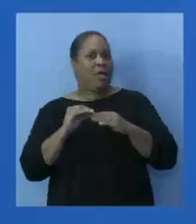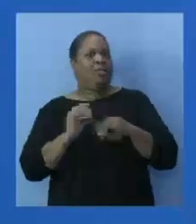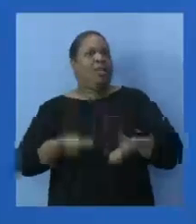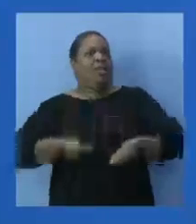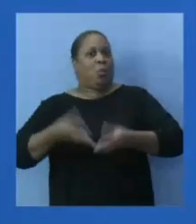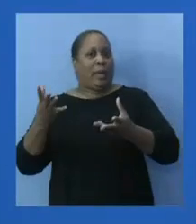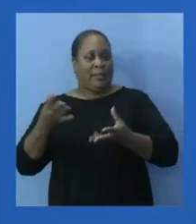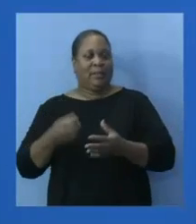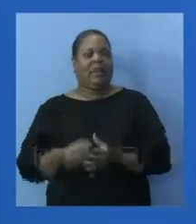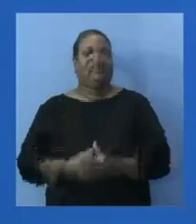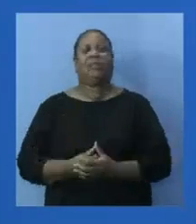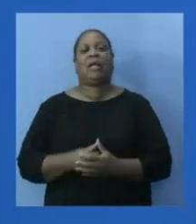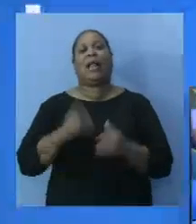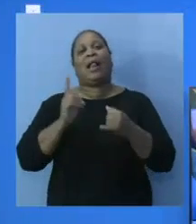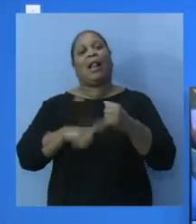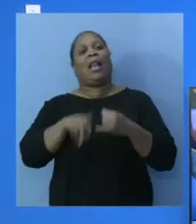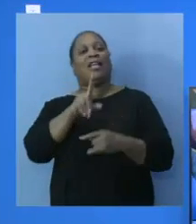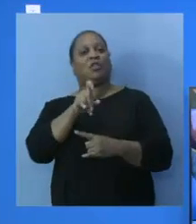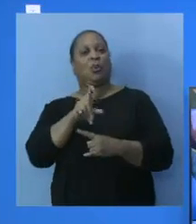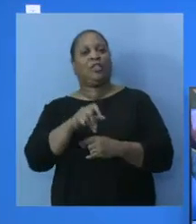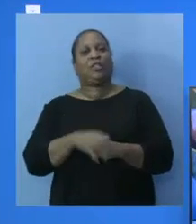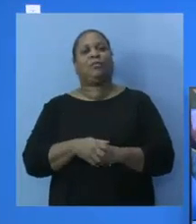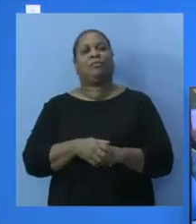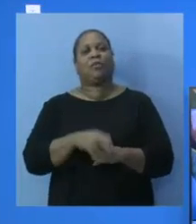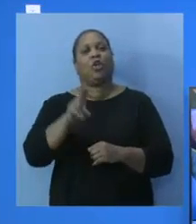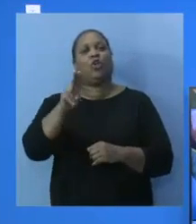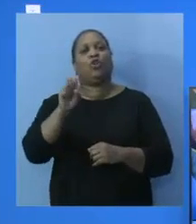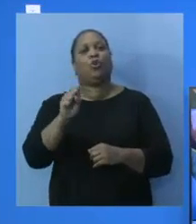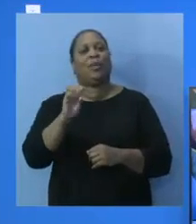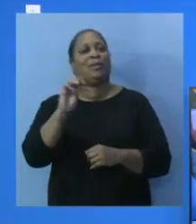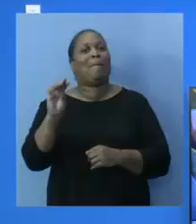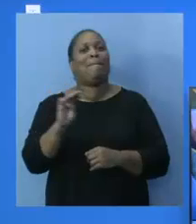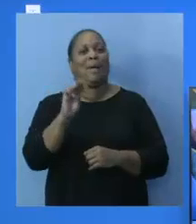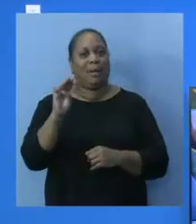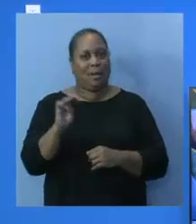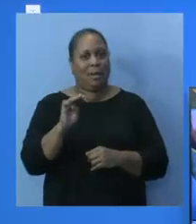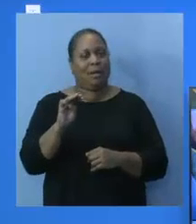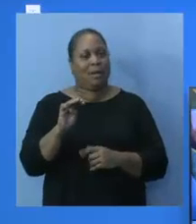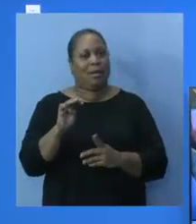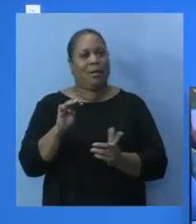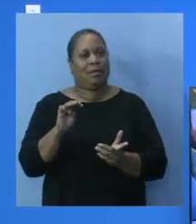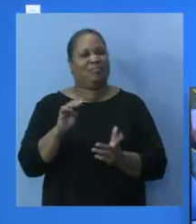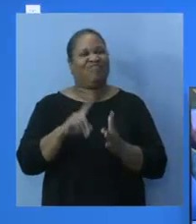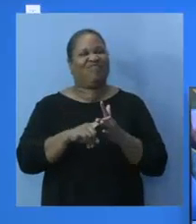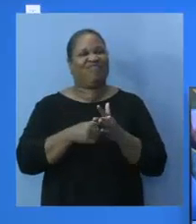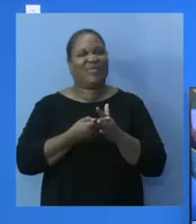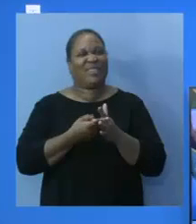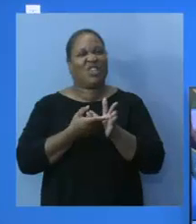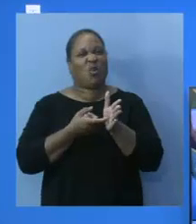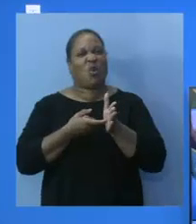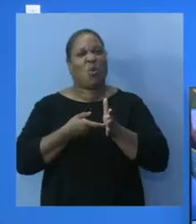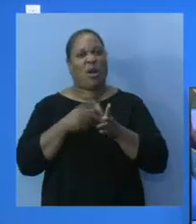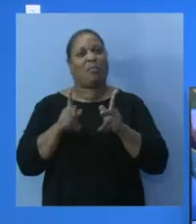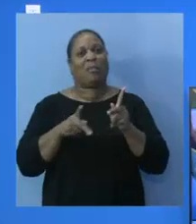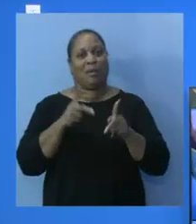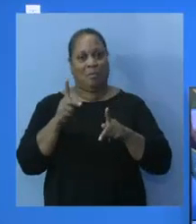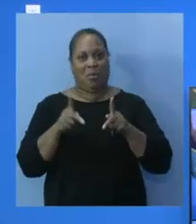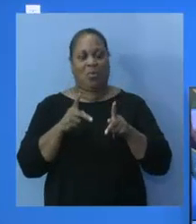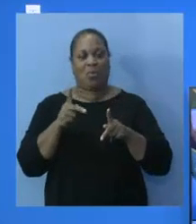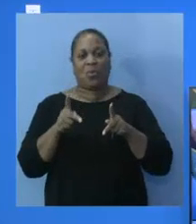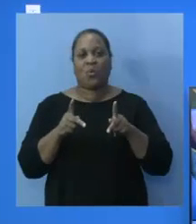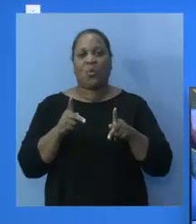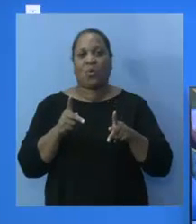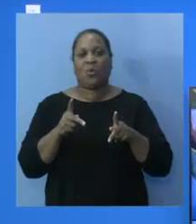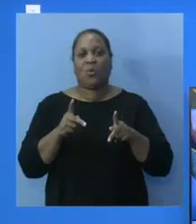you. And my last question. The United States on Monday is going to start requiring people to have